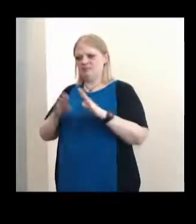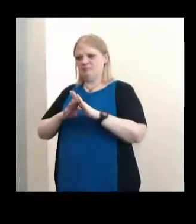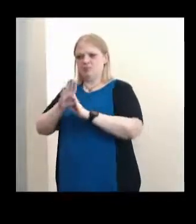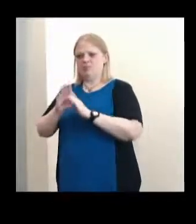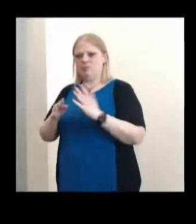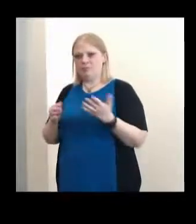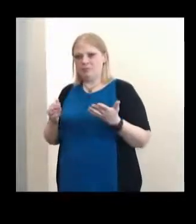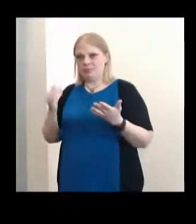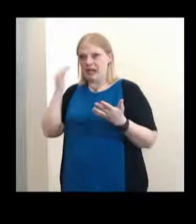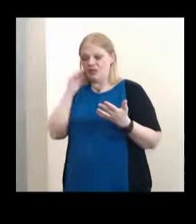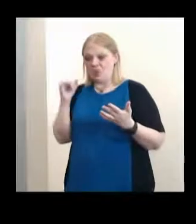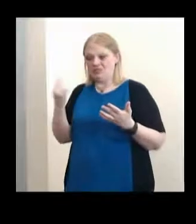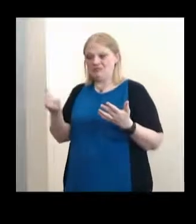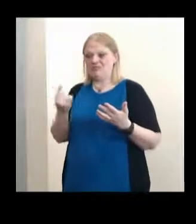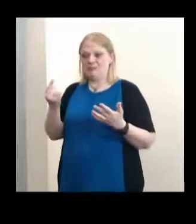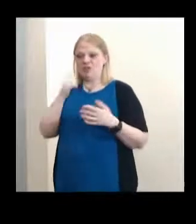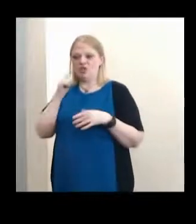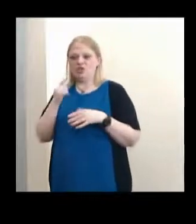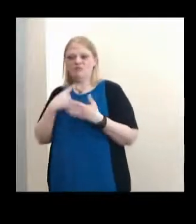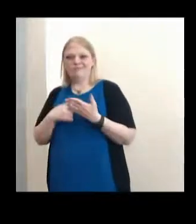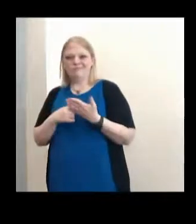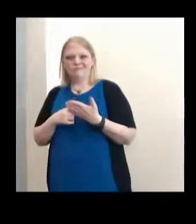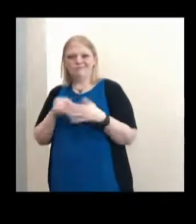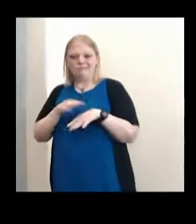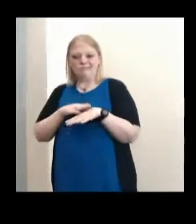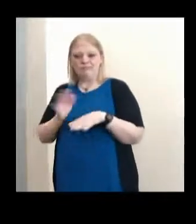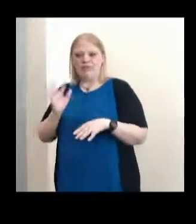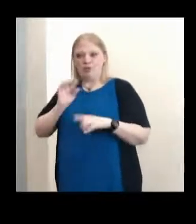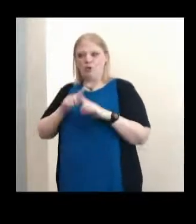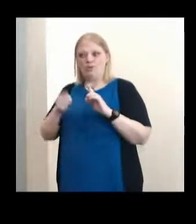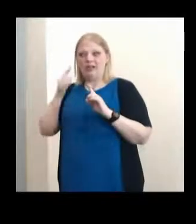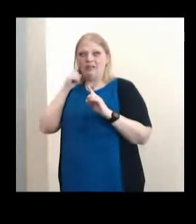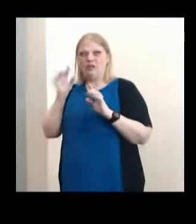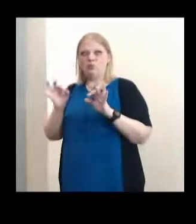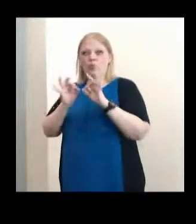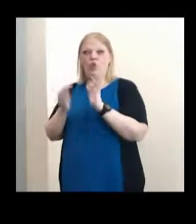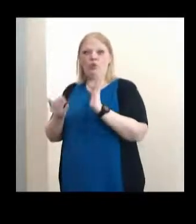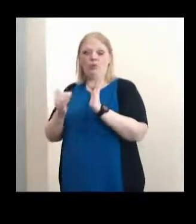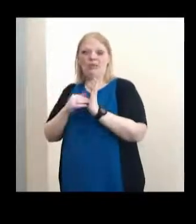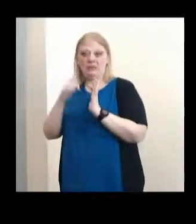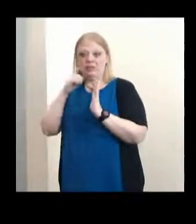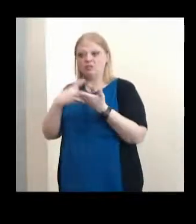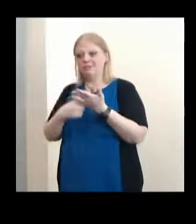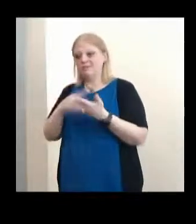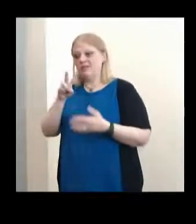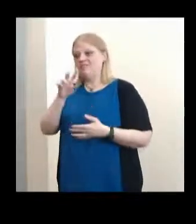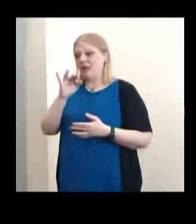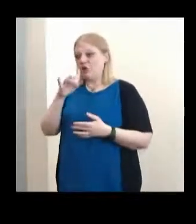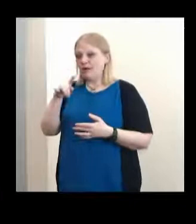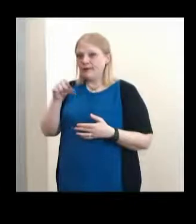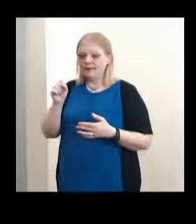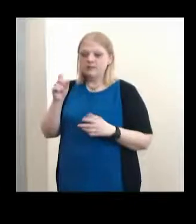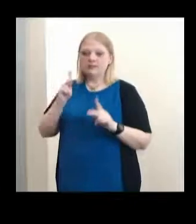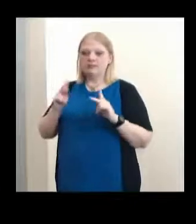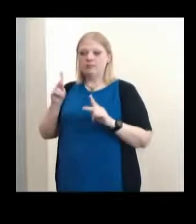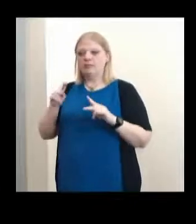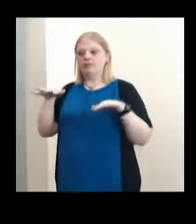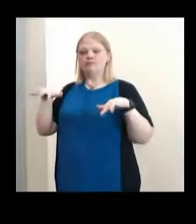this is something that you guys have touched on before, but I think it's worth repeating because we've talked about the variants, we've talked about people getting